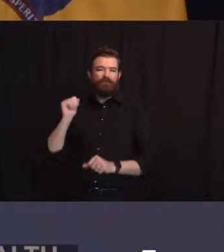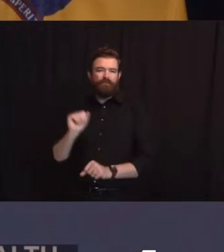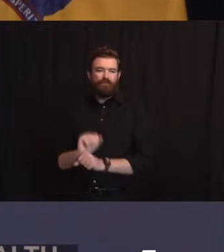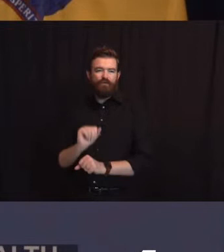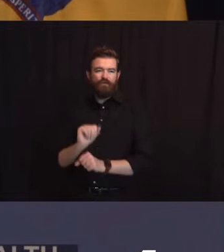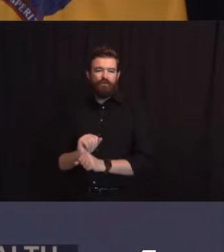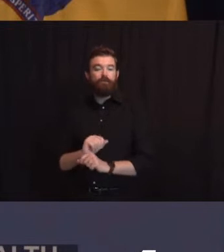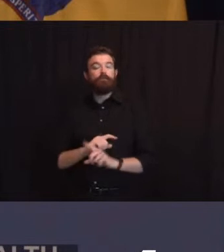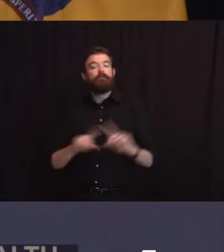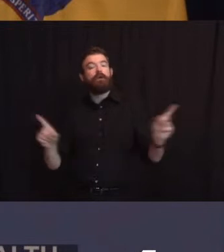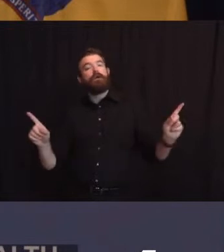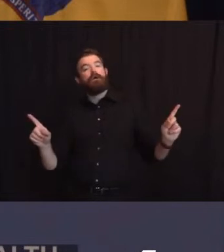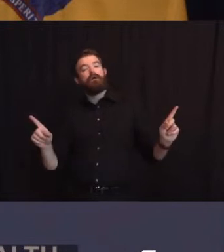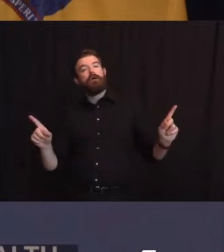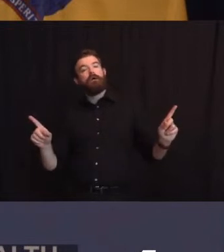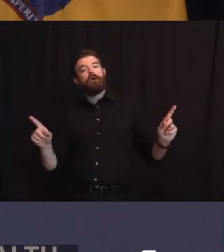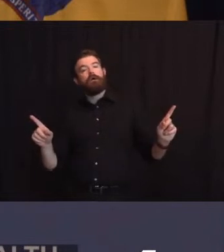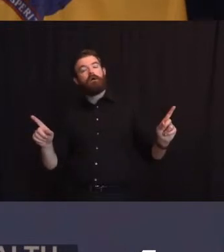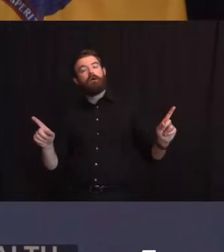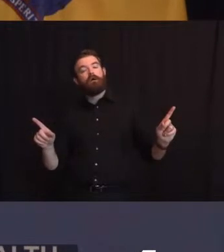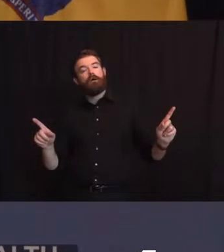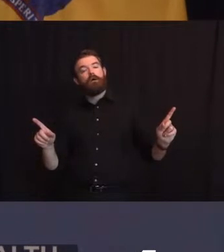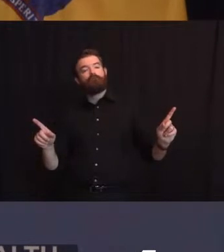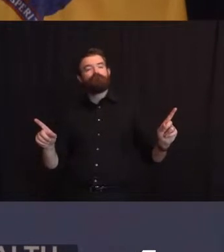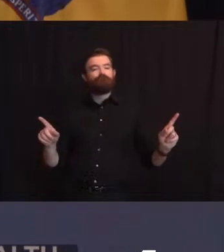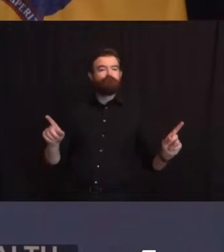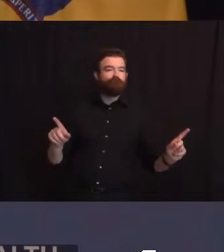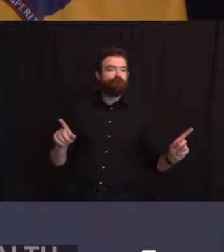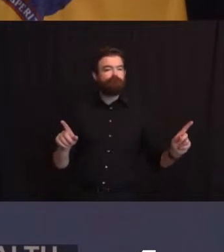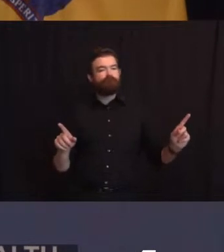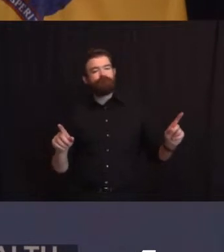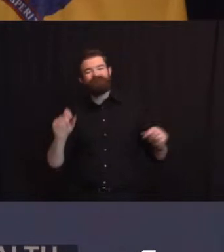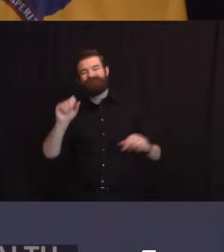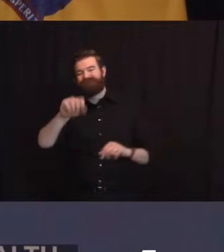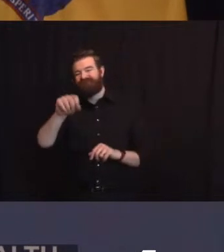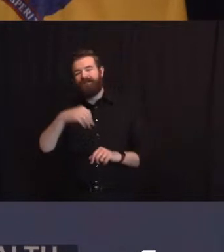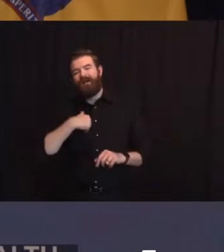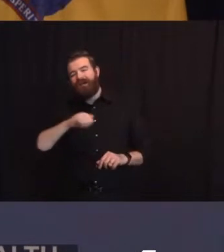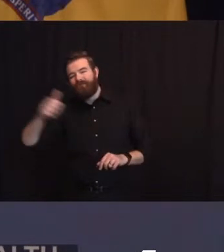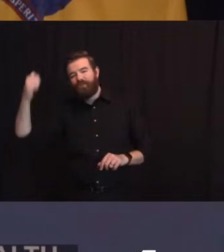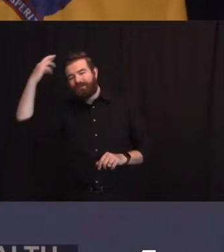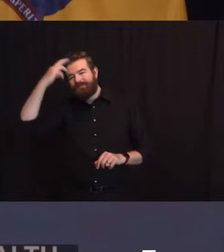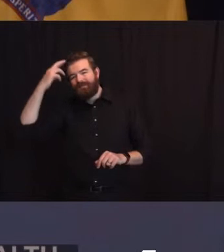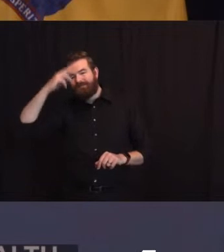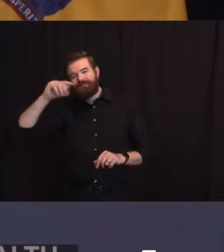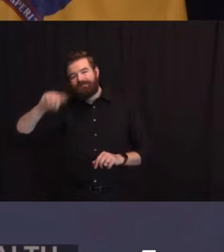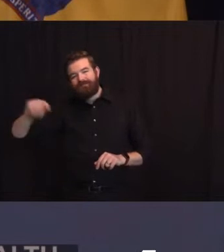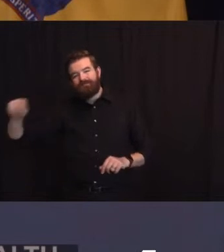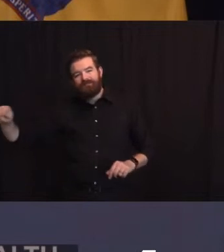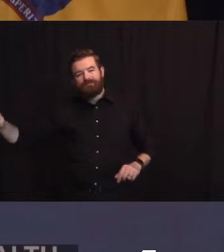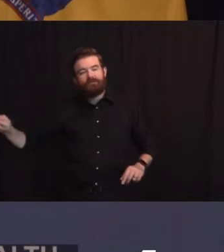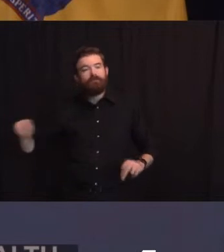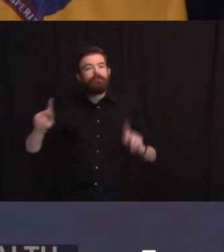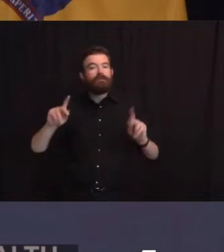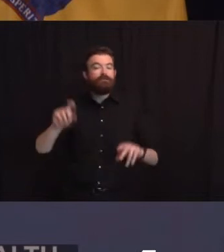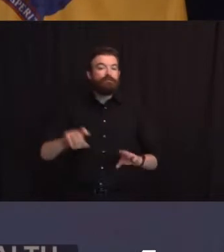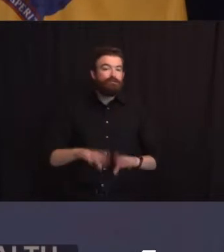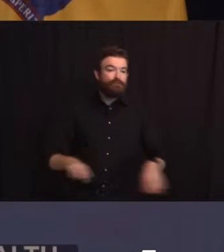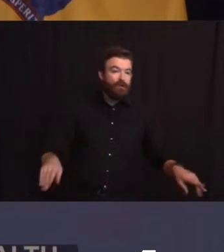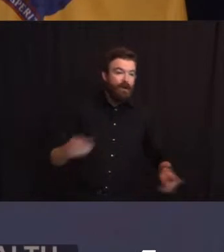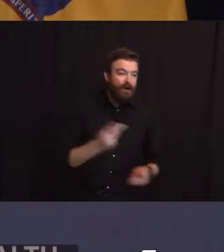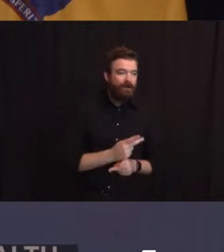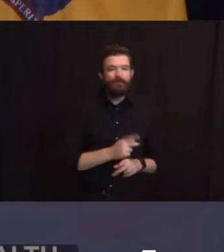that there's a broader set of factors here. Access to childcare, schools not being full-time